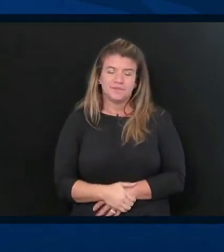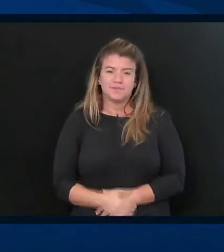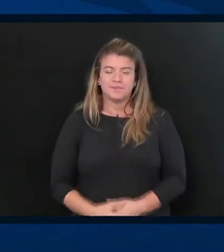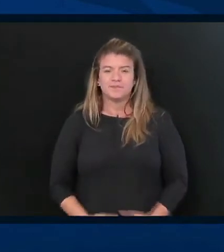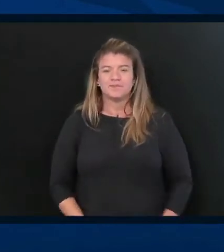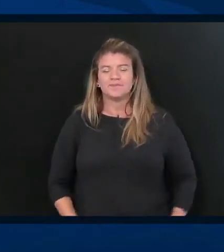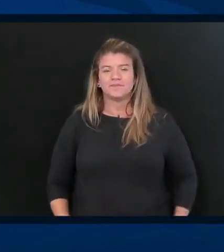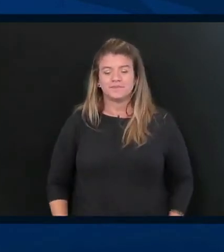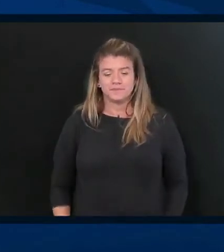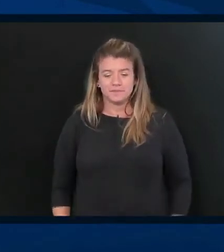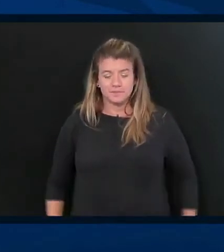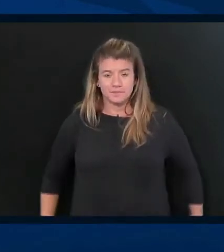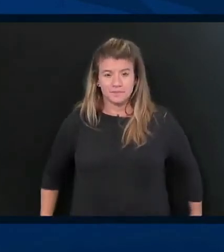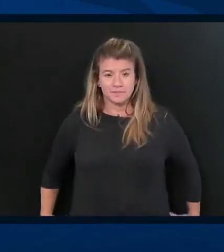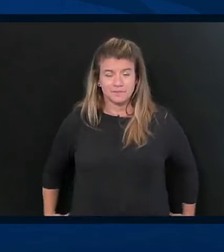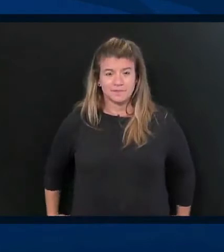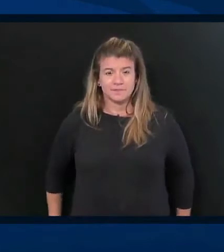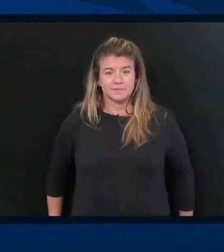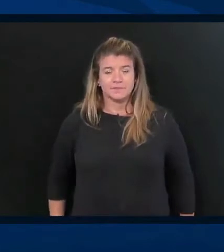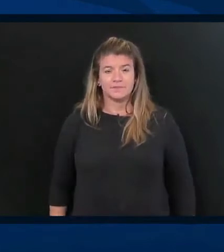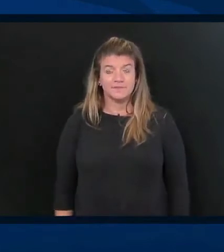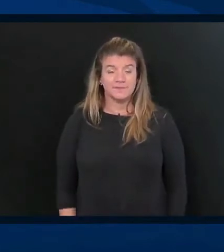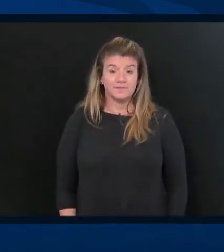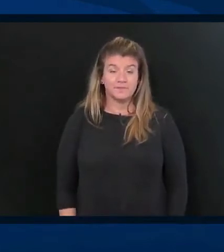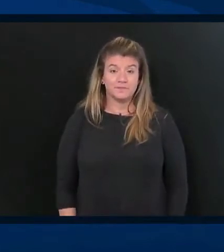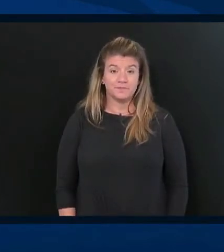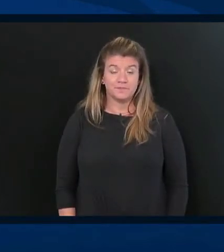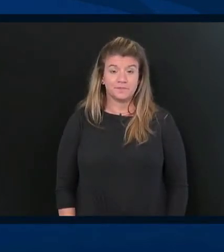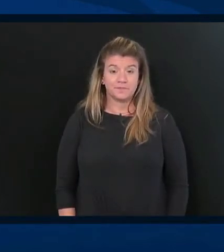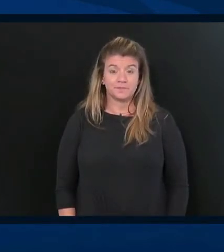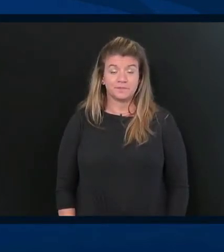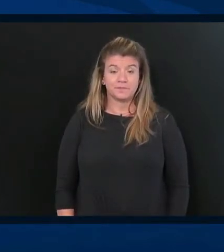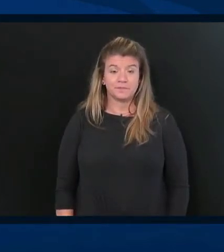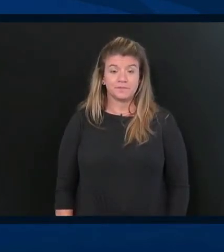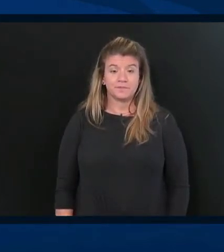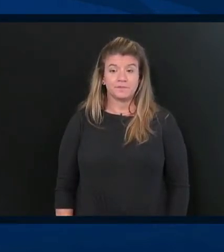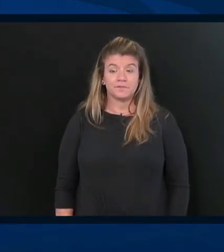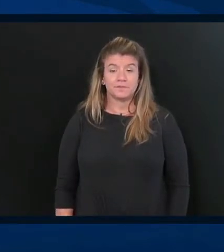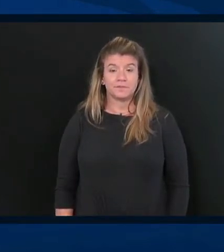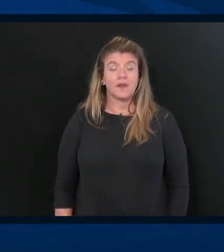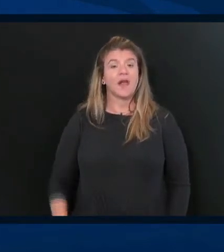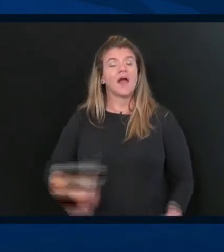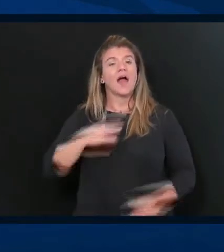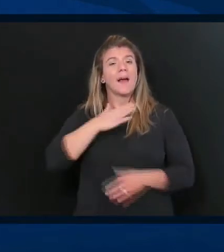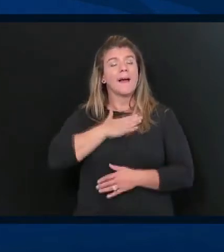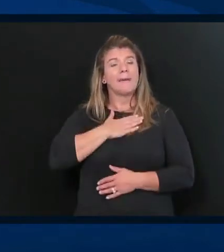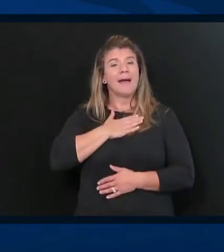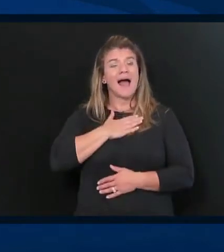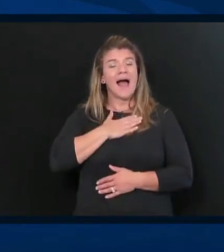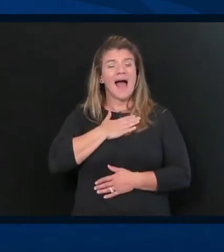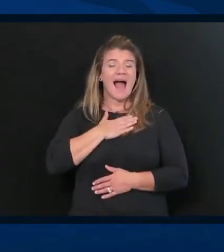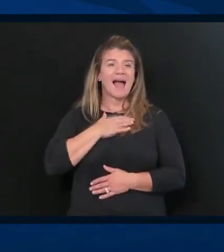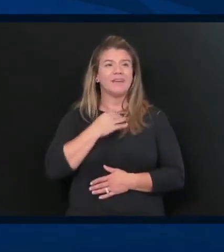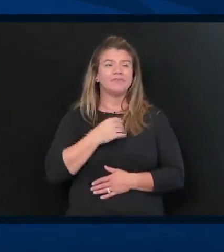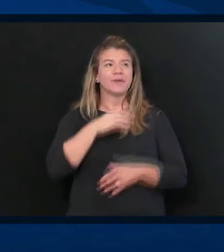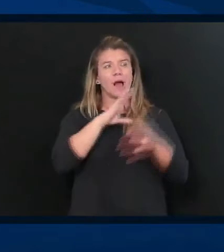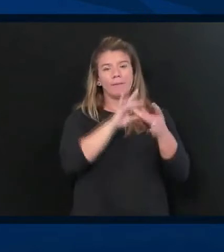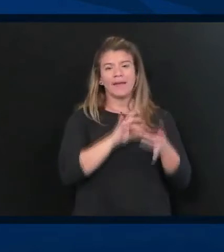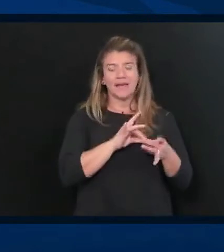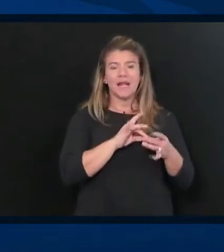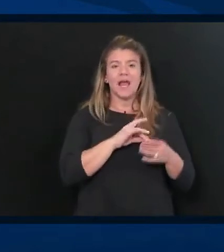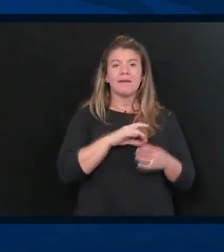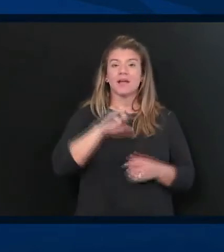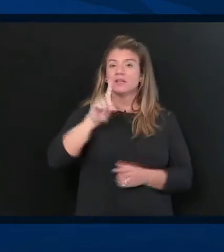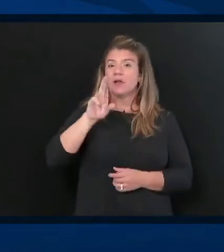Hi, this is Kenny Bass with Channel 8 and Fox 11. As an aside, not my question, but Dr. Amjad had said we can check with local